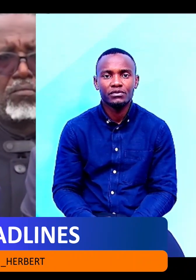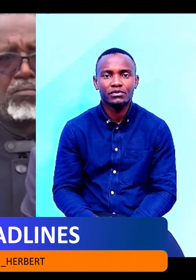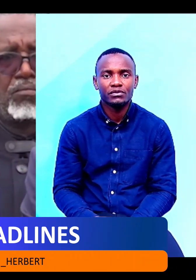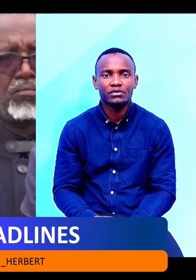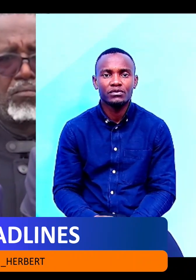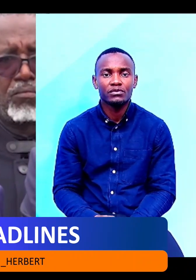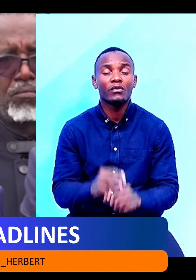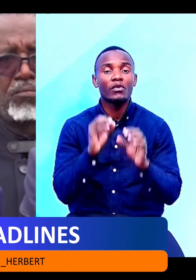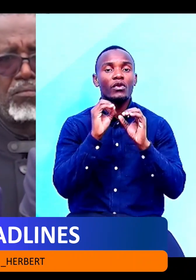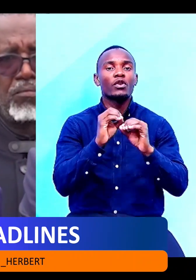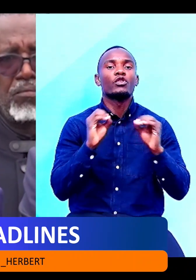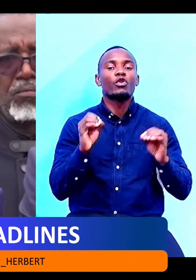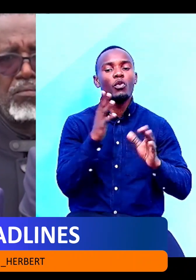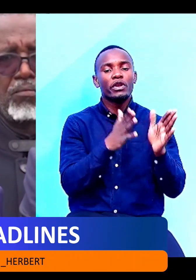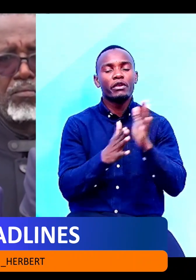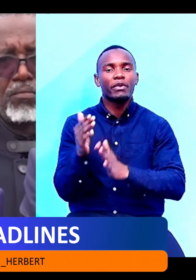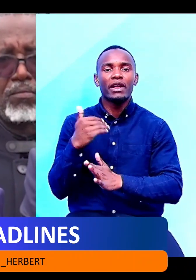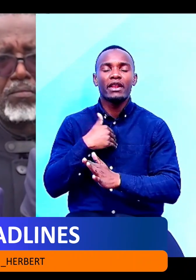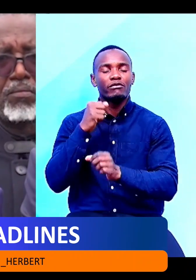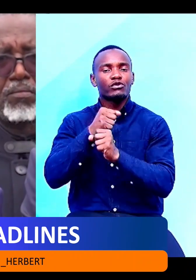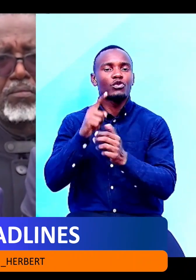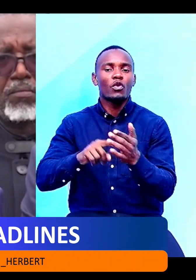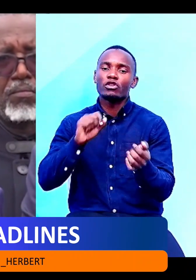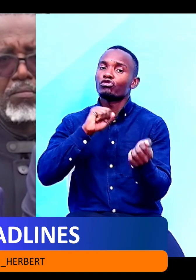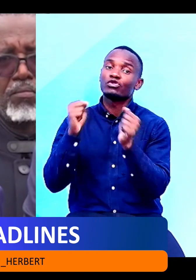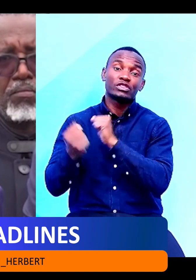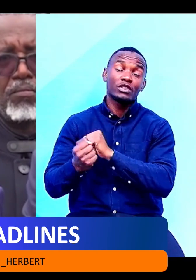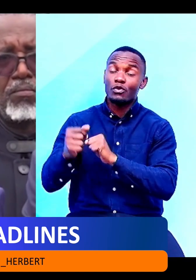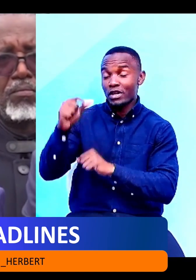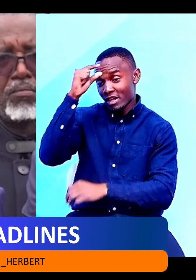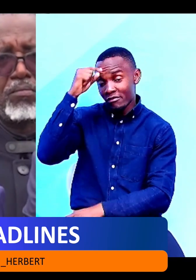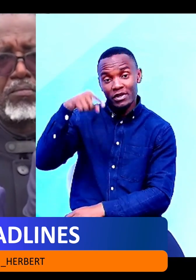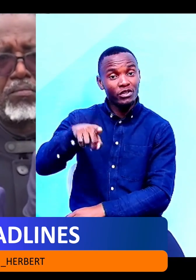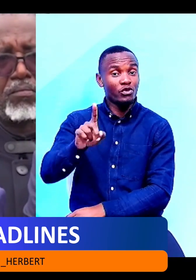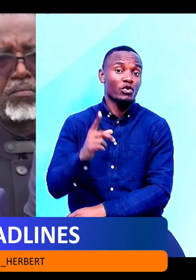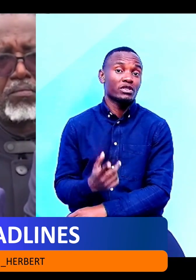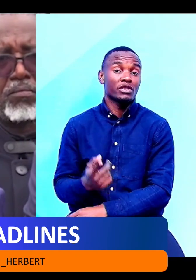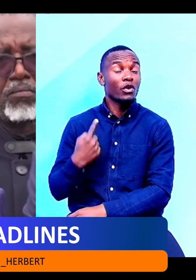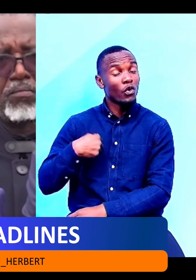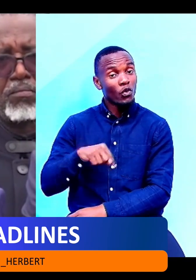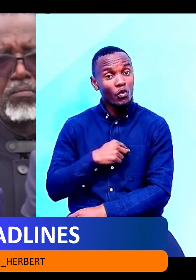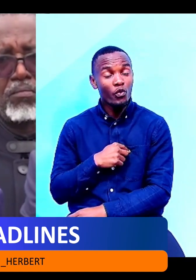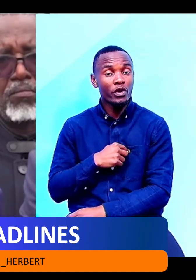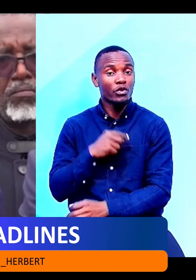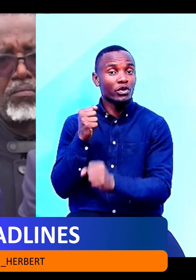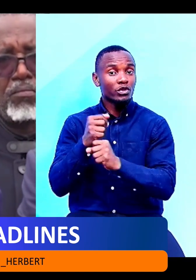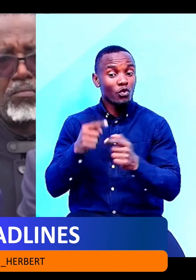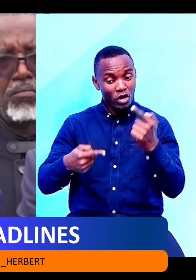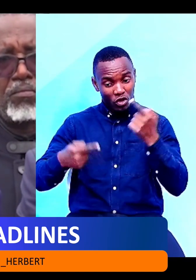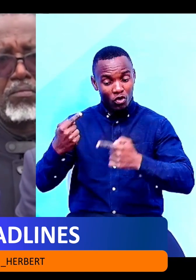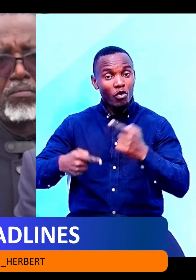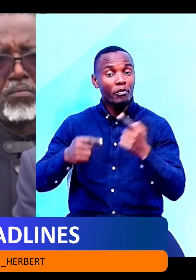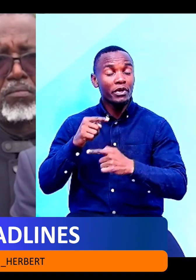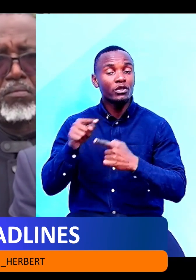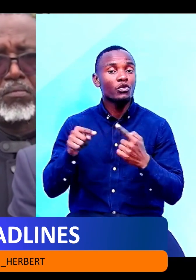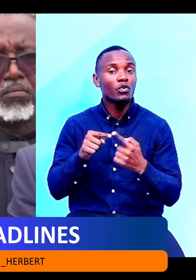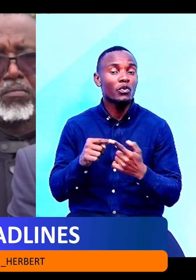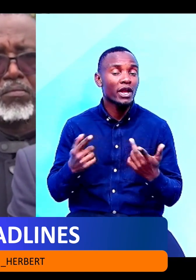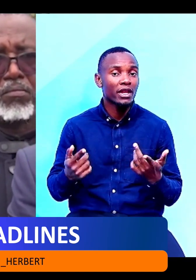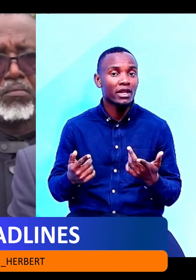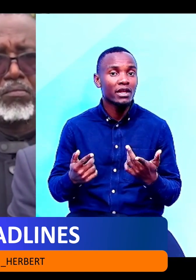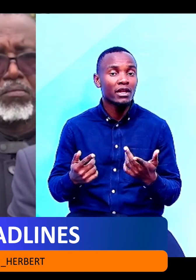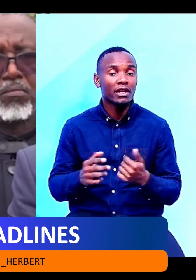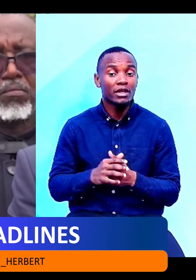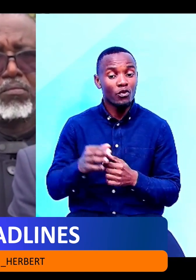overthrow your administration, Mr. President. We want to face you on the ballot in August 2027. So